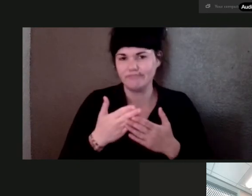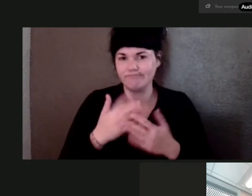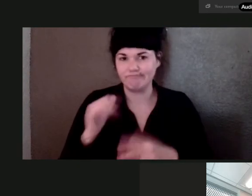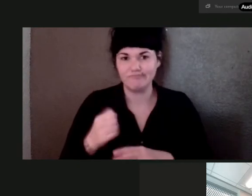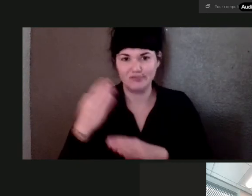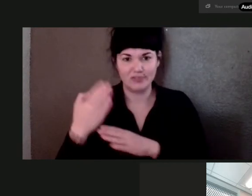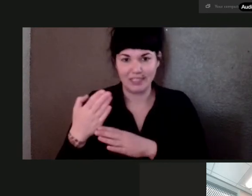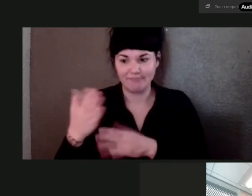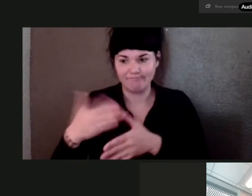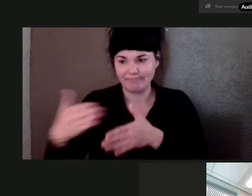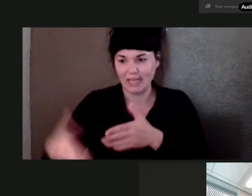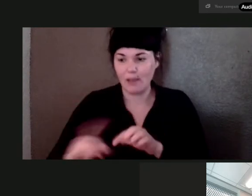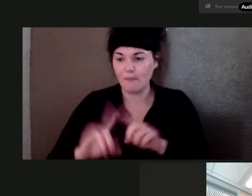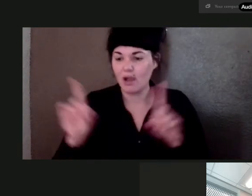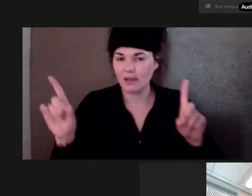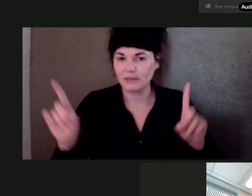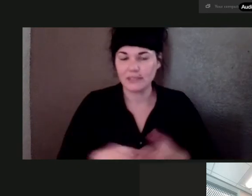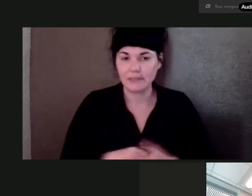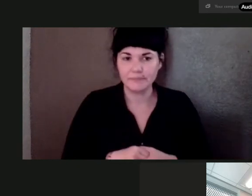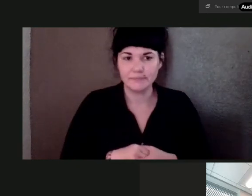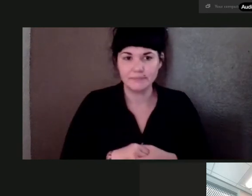frankly, an employee, since,